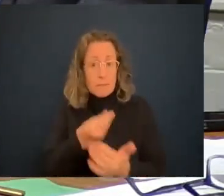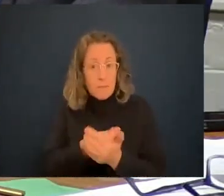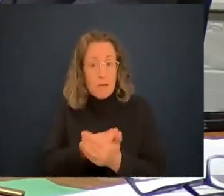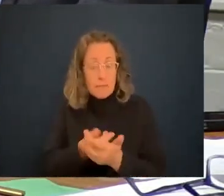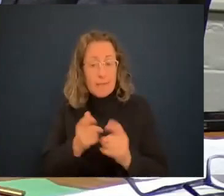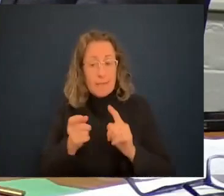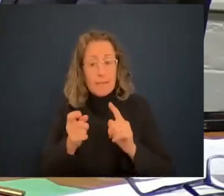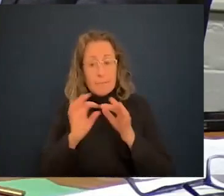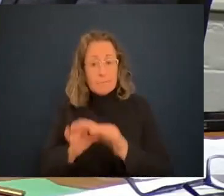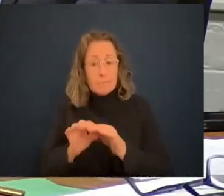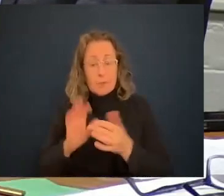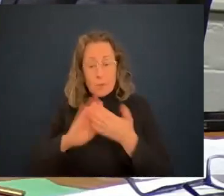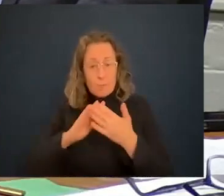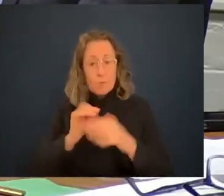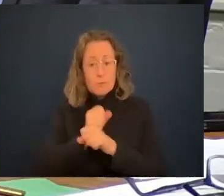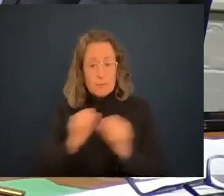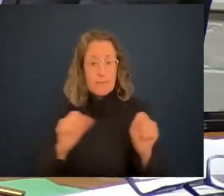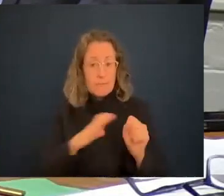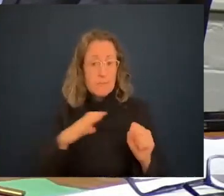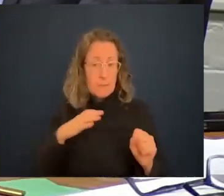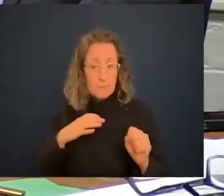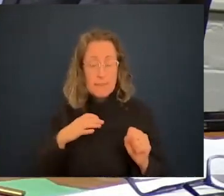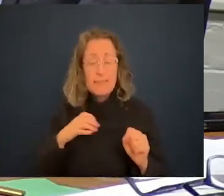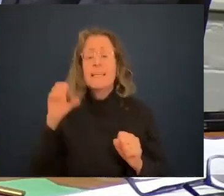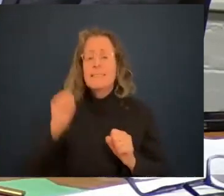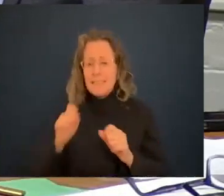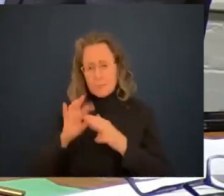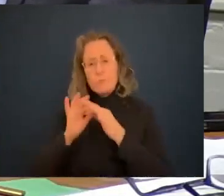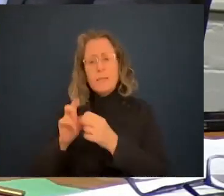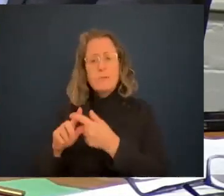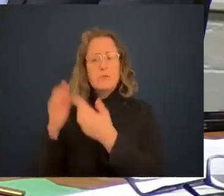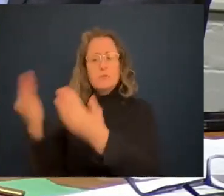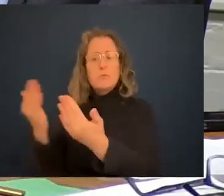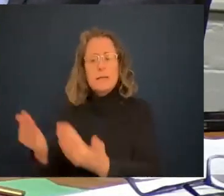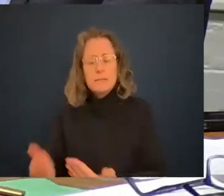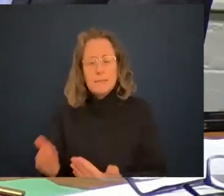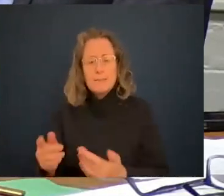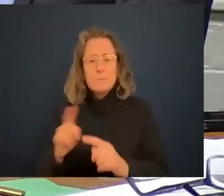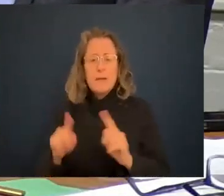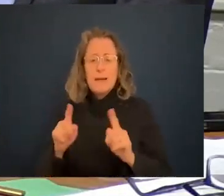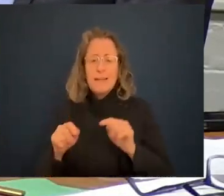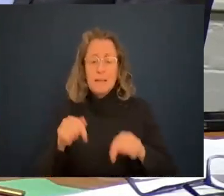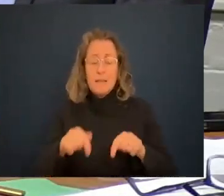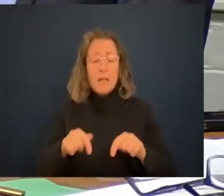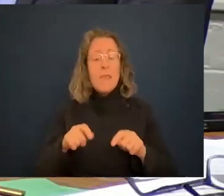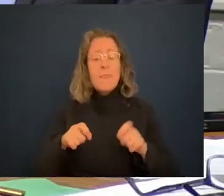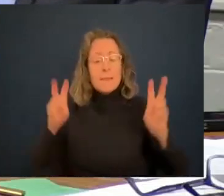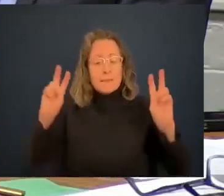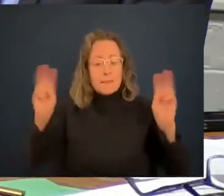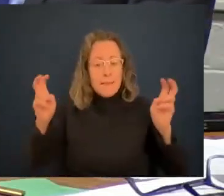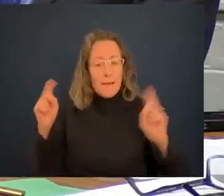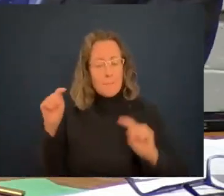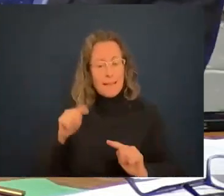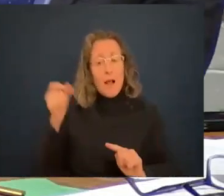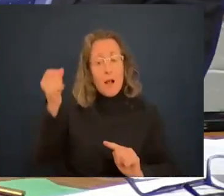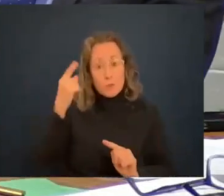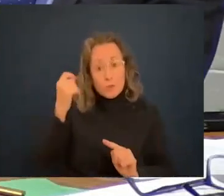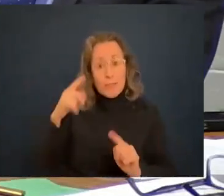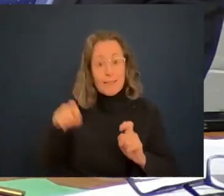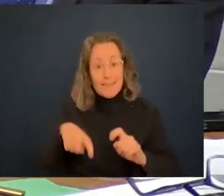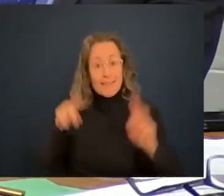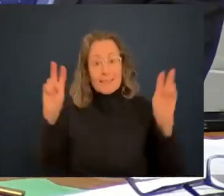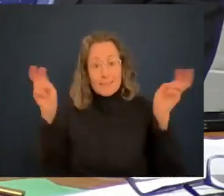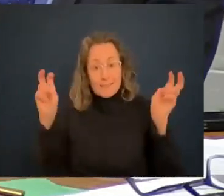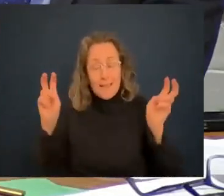some of this money and I agree that it has to do with recommendations but I think understanding what this item was really about is important to understanding what this